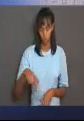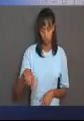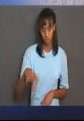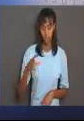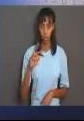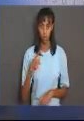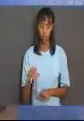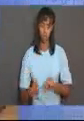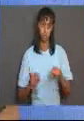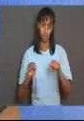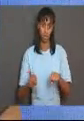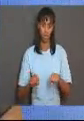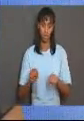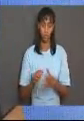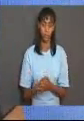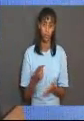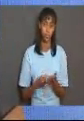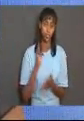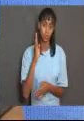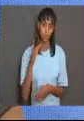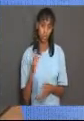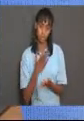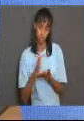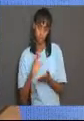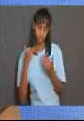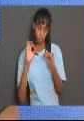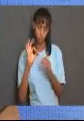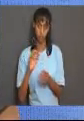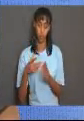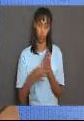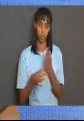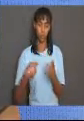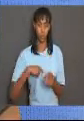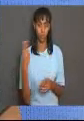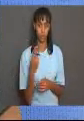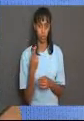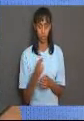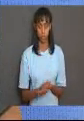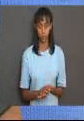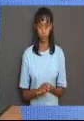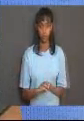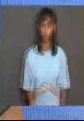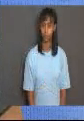or cycle. This will reduce the amount of oil we use.